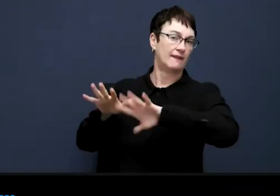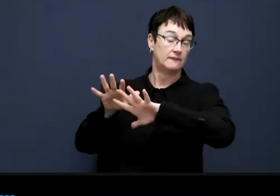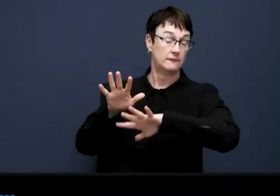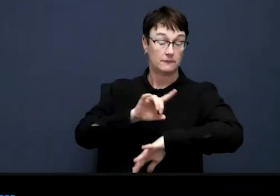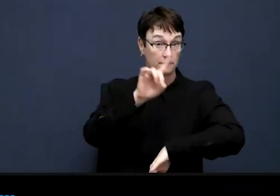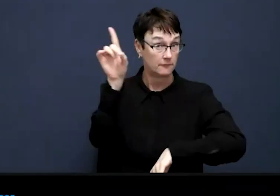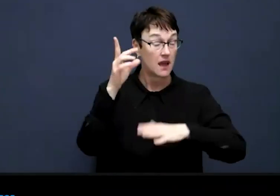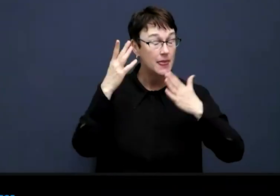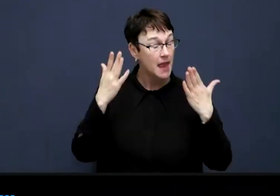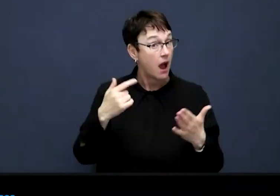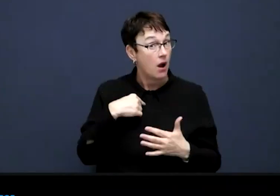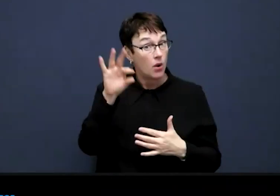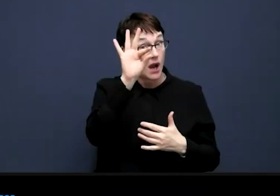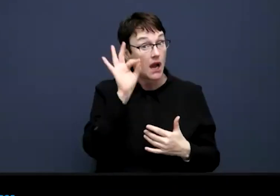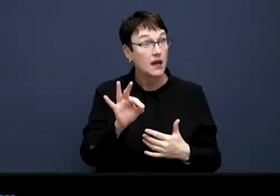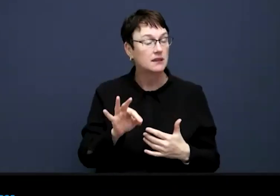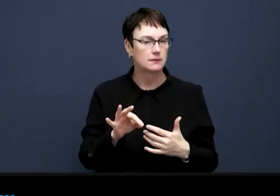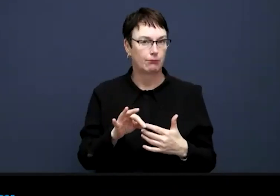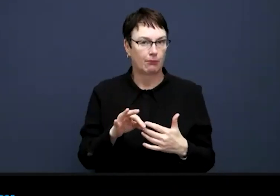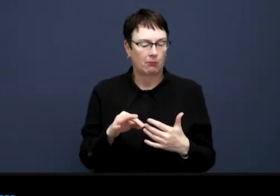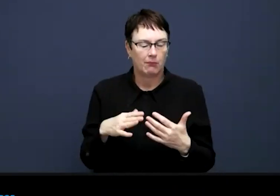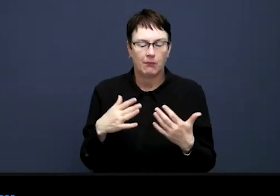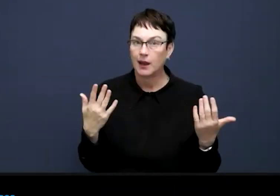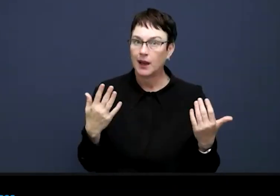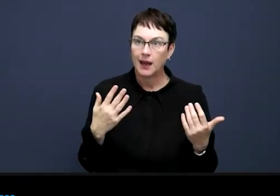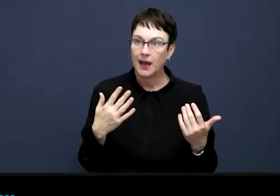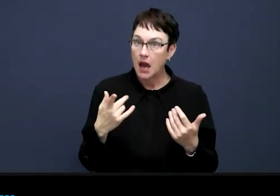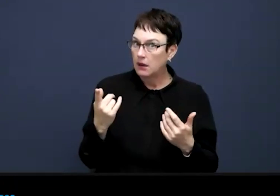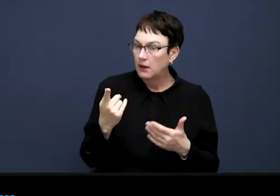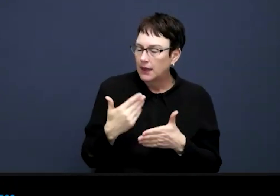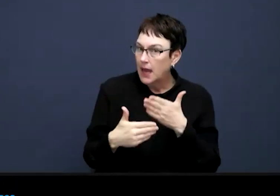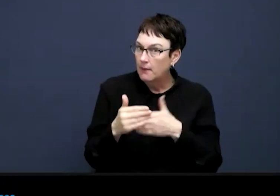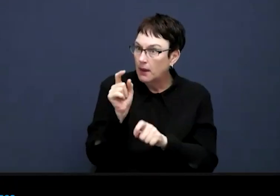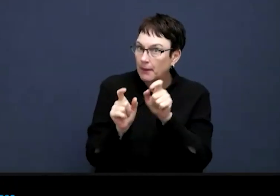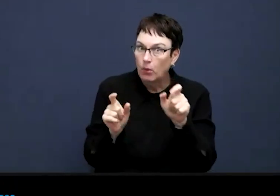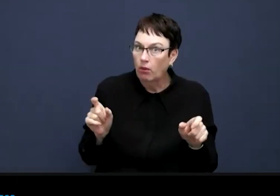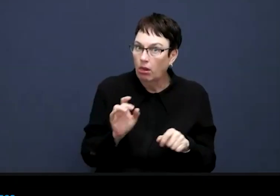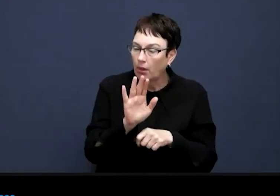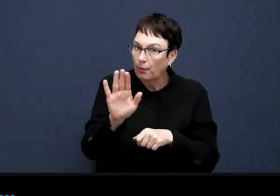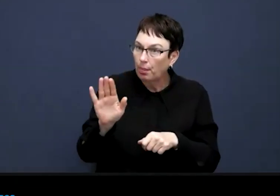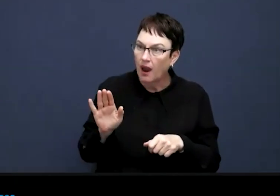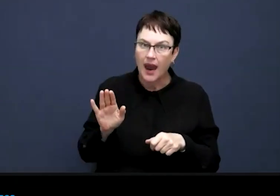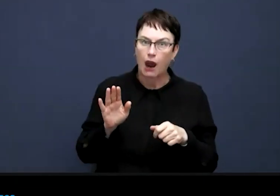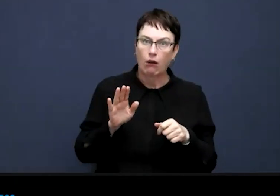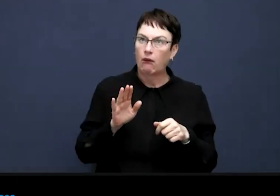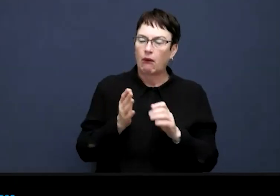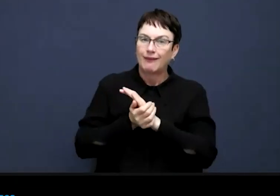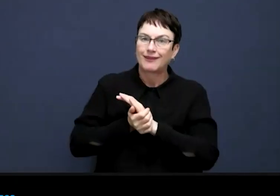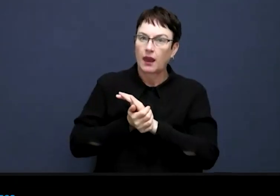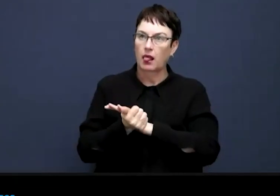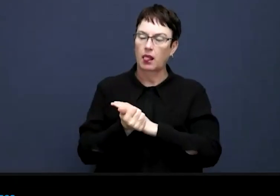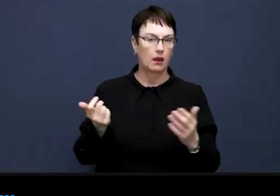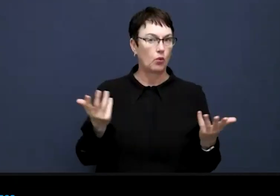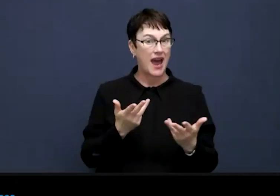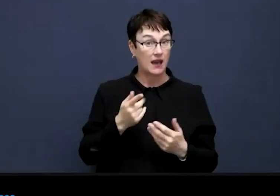about their toolkits, their get out of jail free cards, you know, their skills? Who's investing in the digital skills of people with